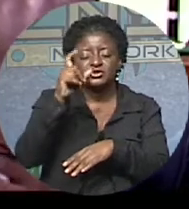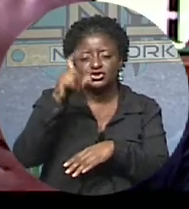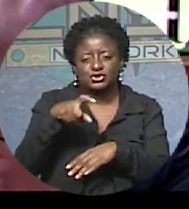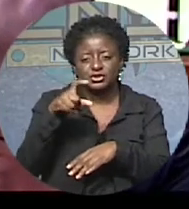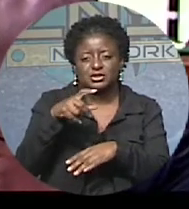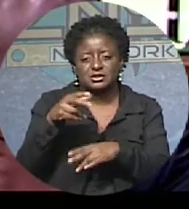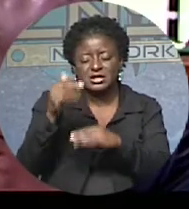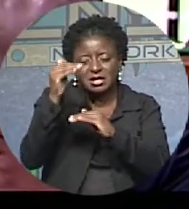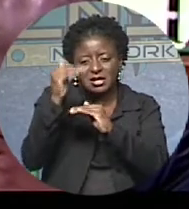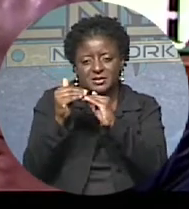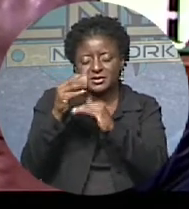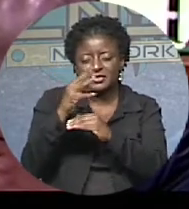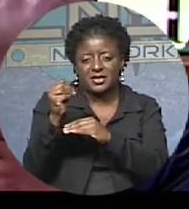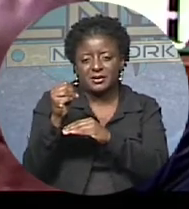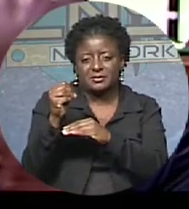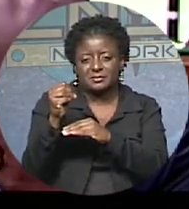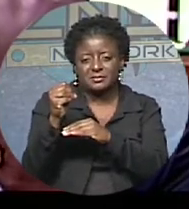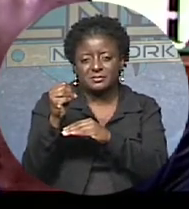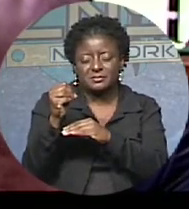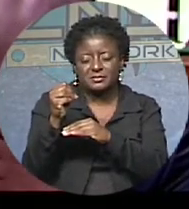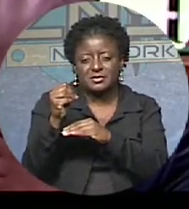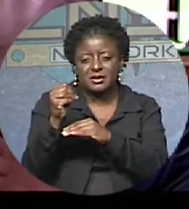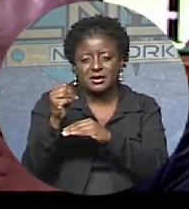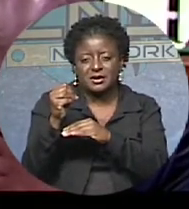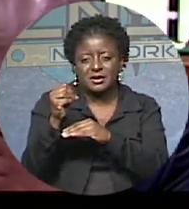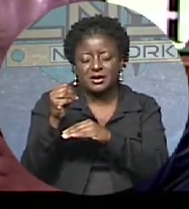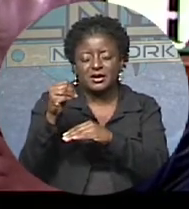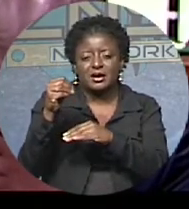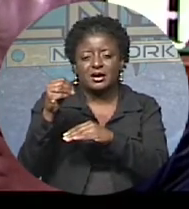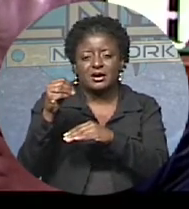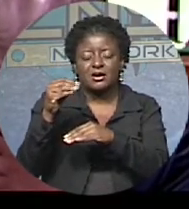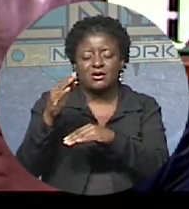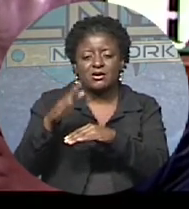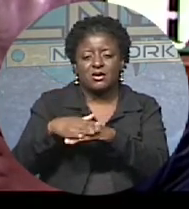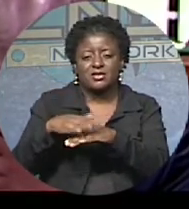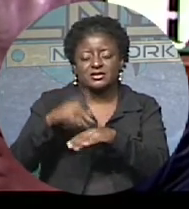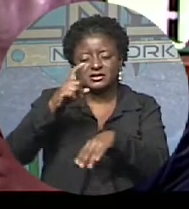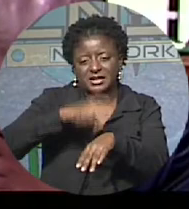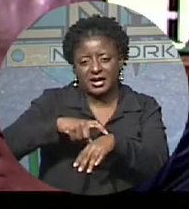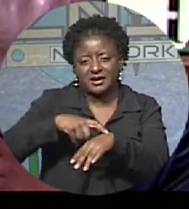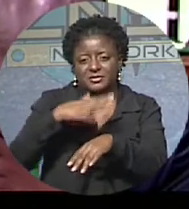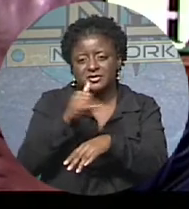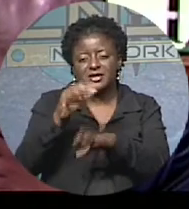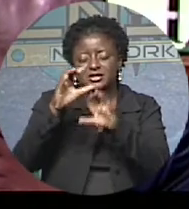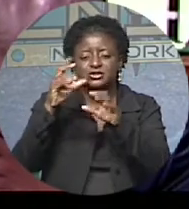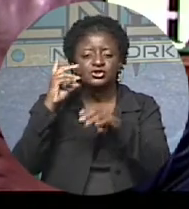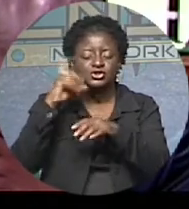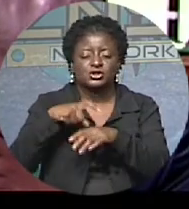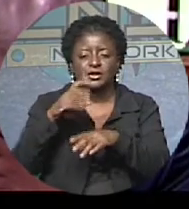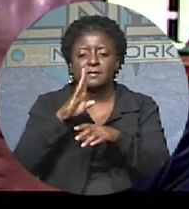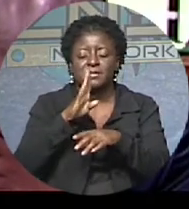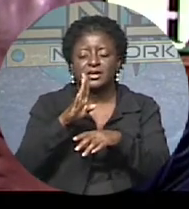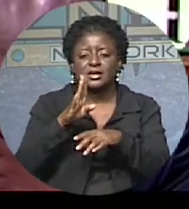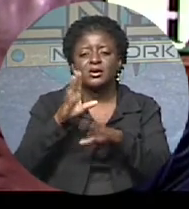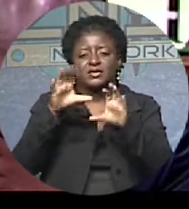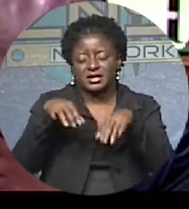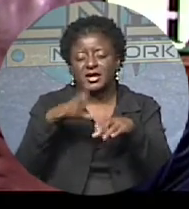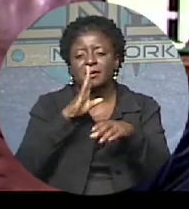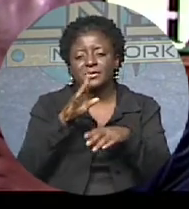the time they can be away from their place of abode and the geographical area in which they can